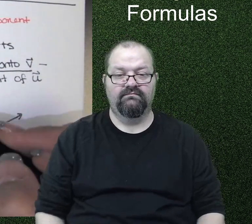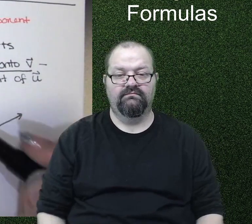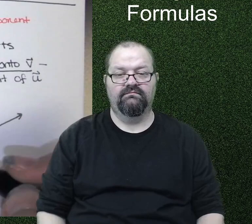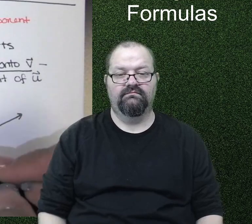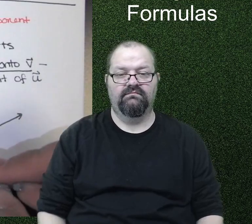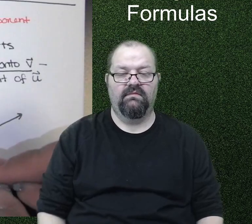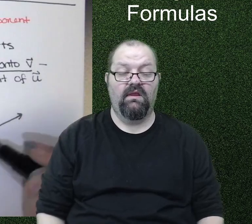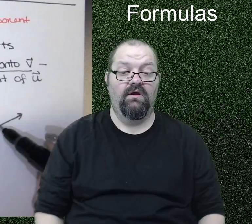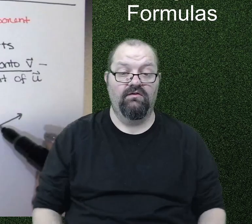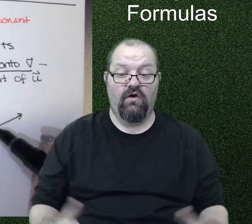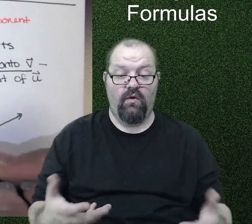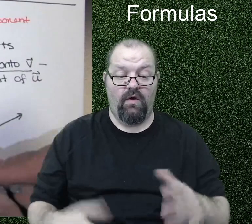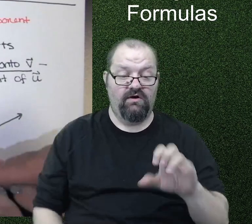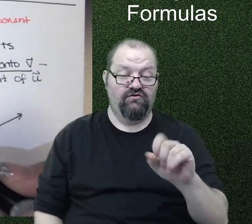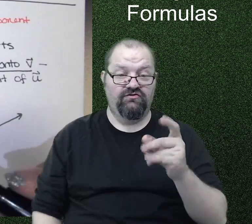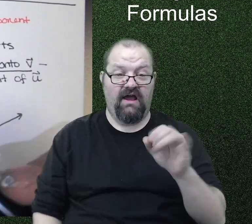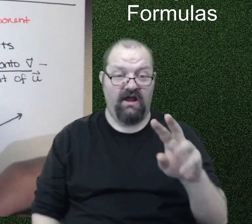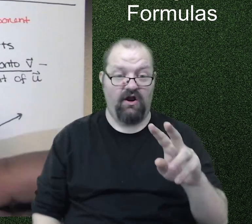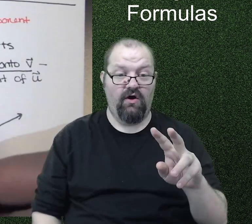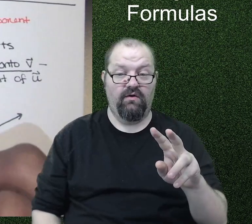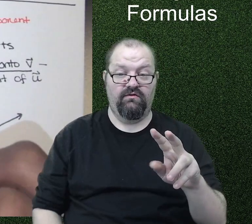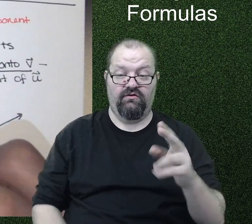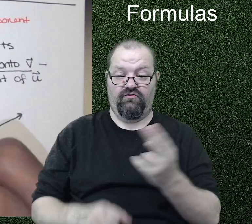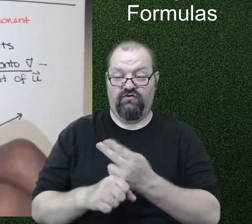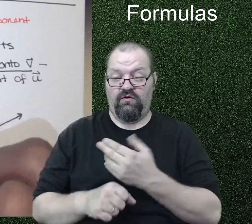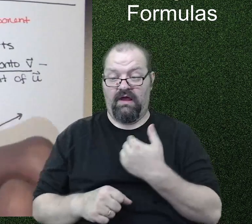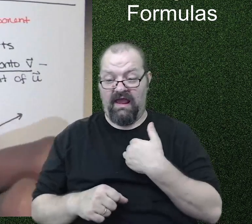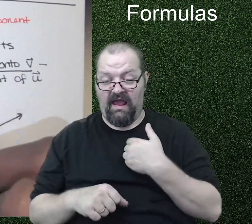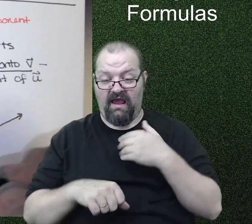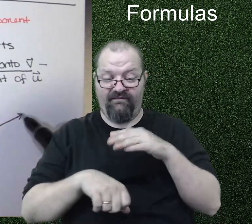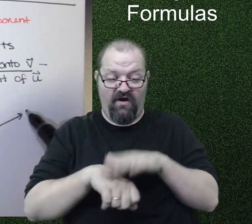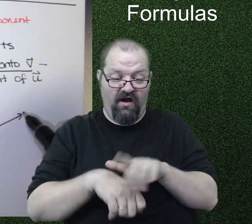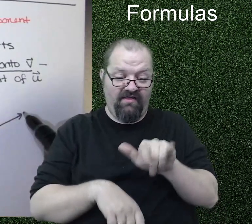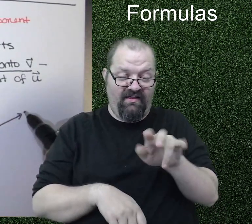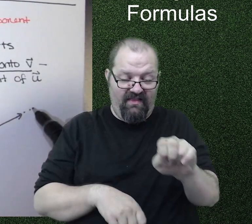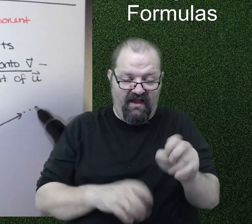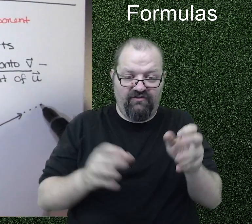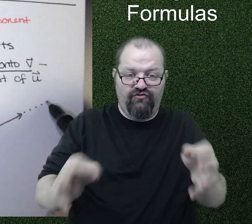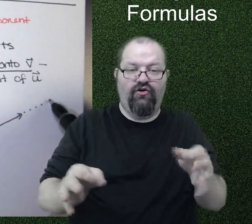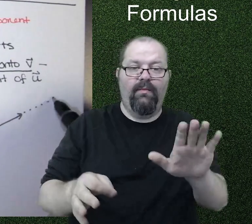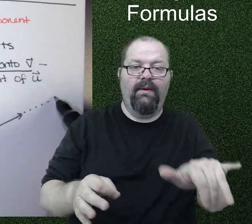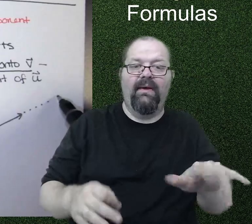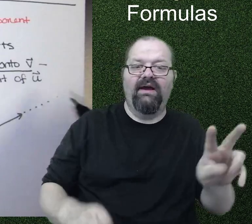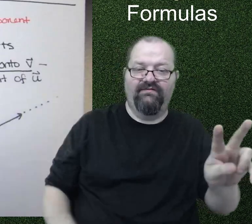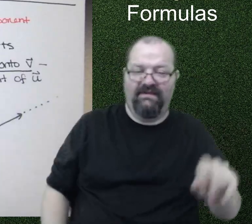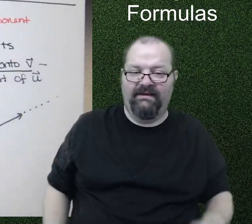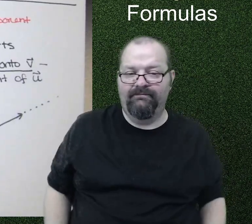shadow does U cast on the line determined by V?